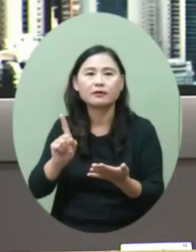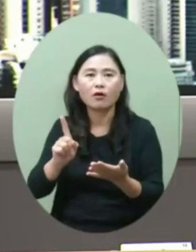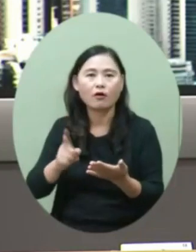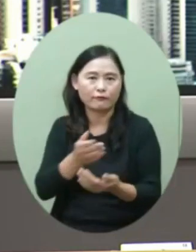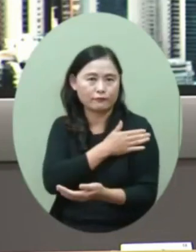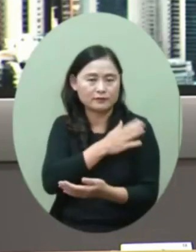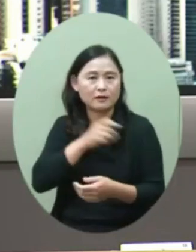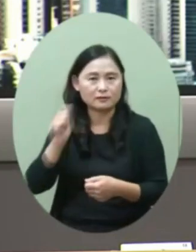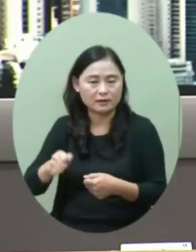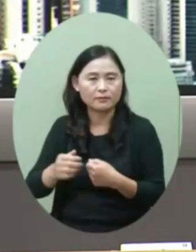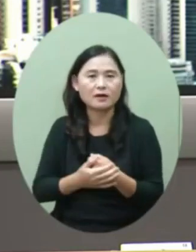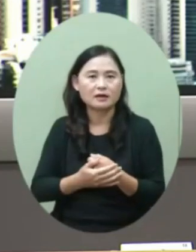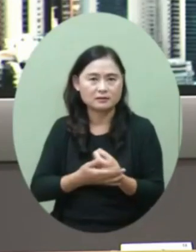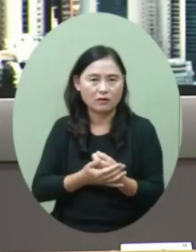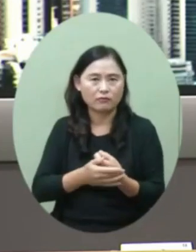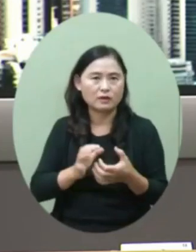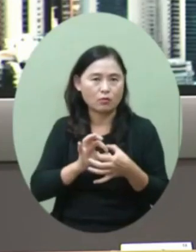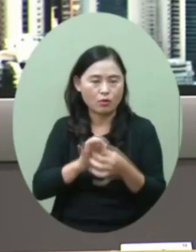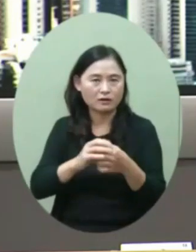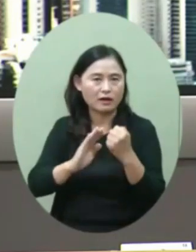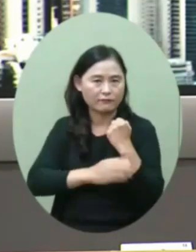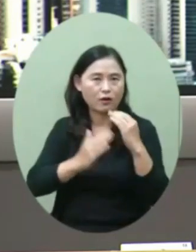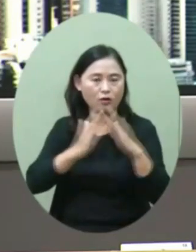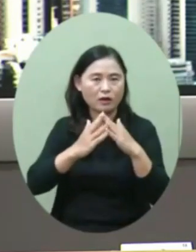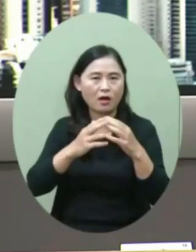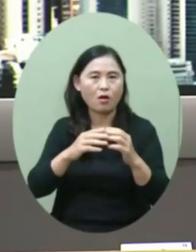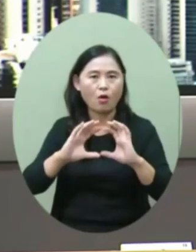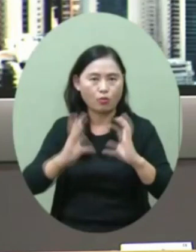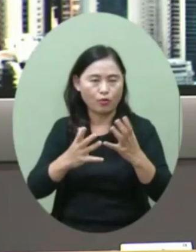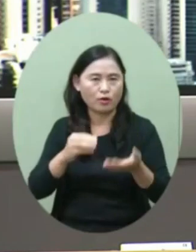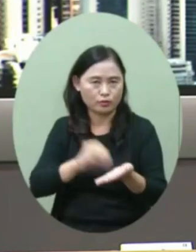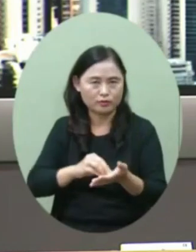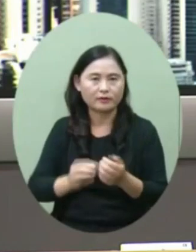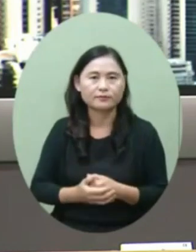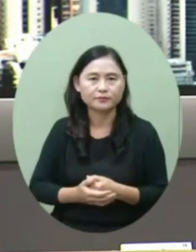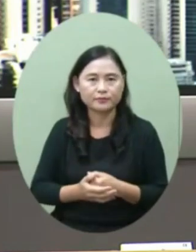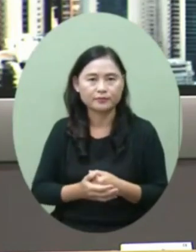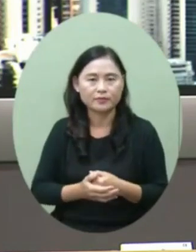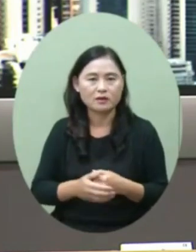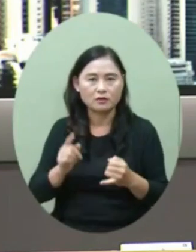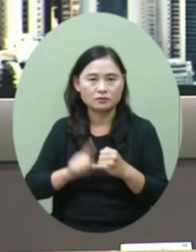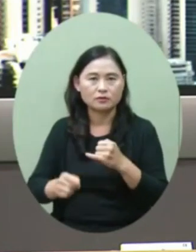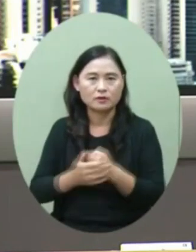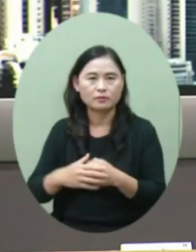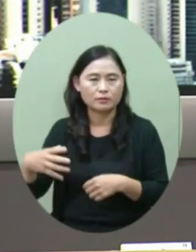case arises, then it's up to the judiciary to decide which judge will preside